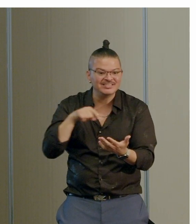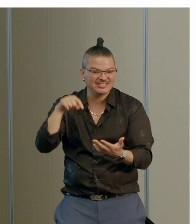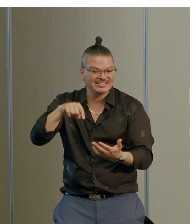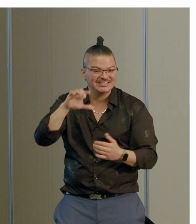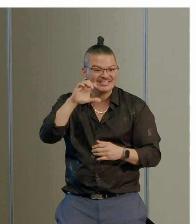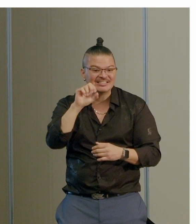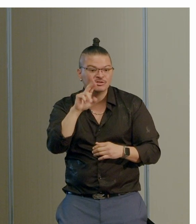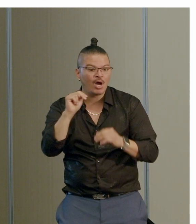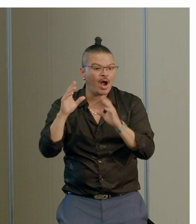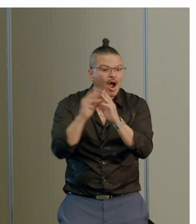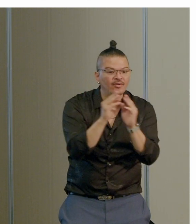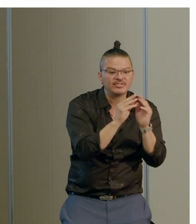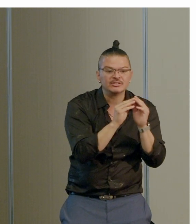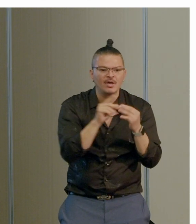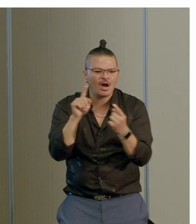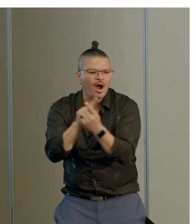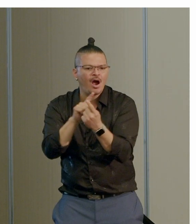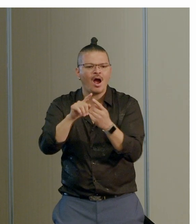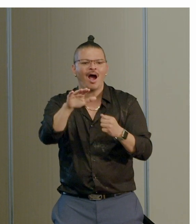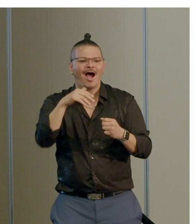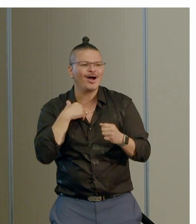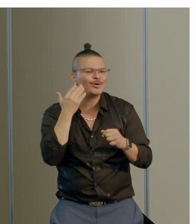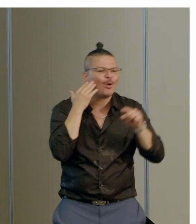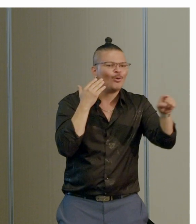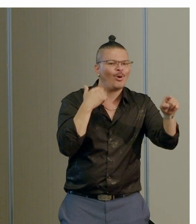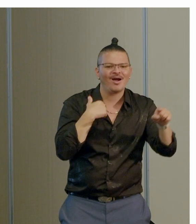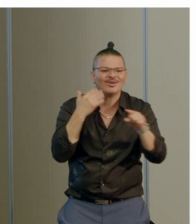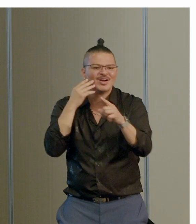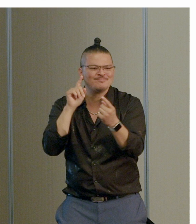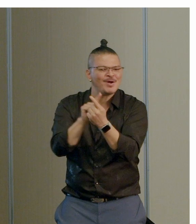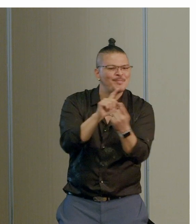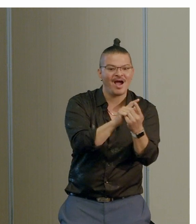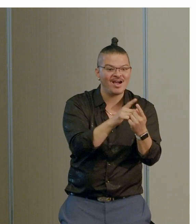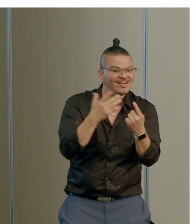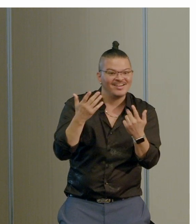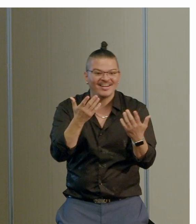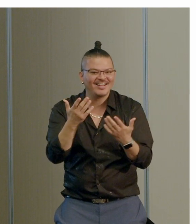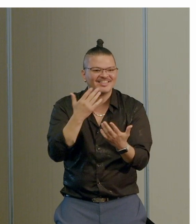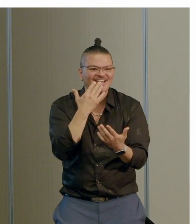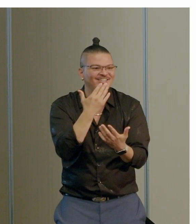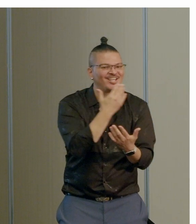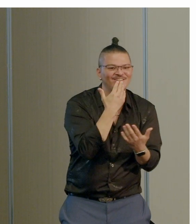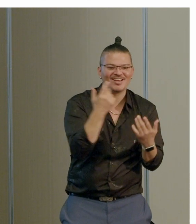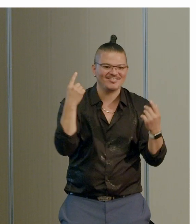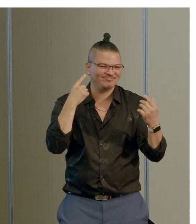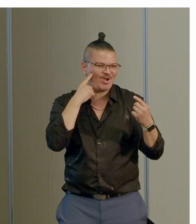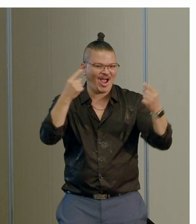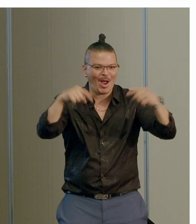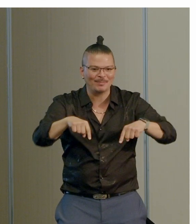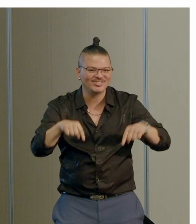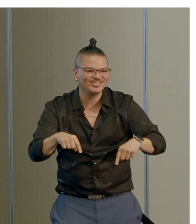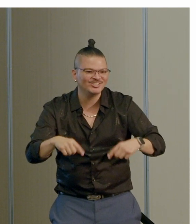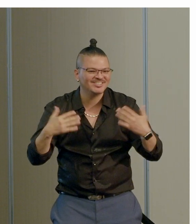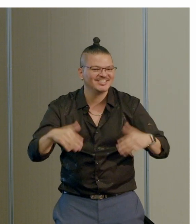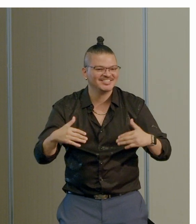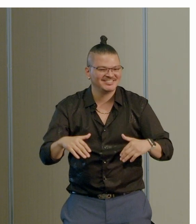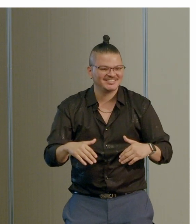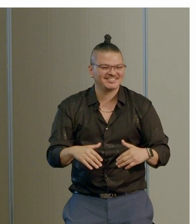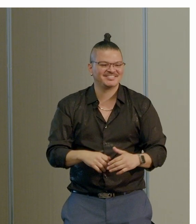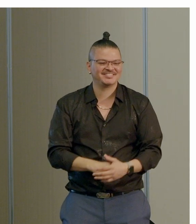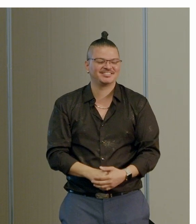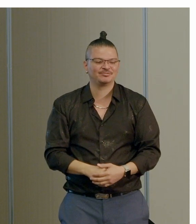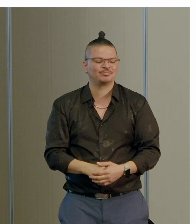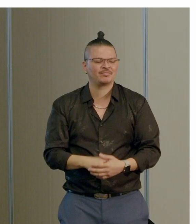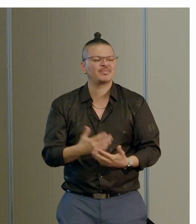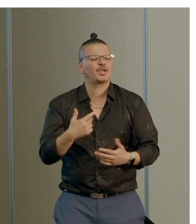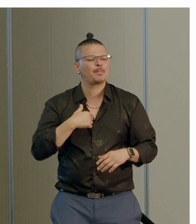people that I have met in the audience. Thank you for being here. And one of the things that Betsy is always